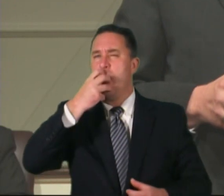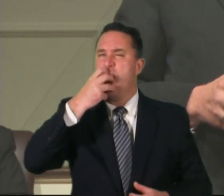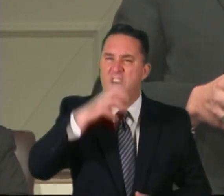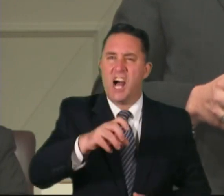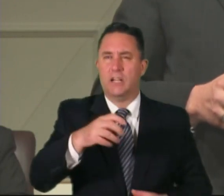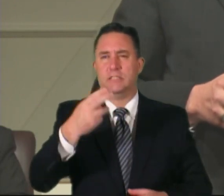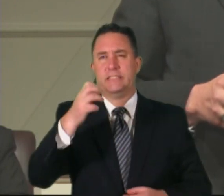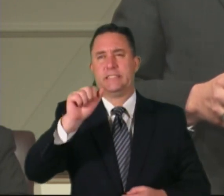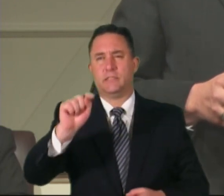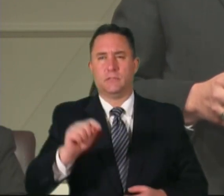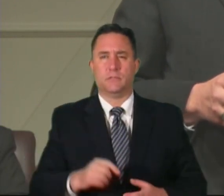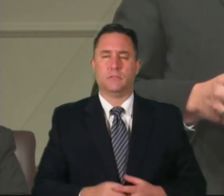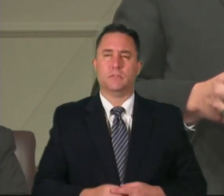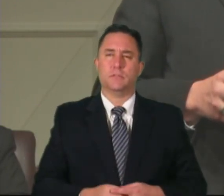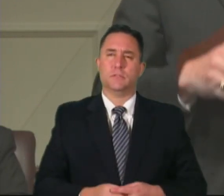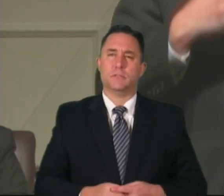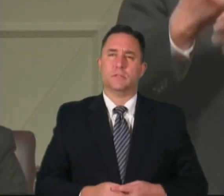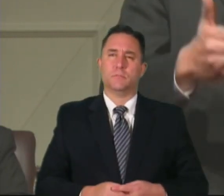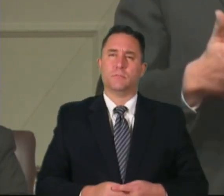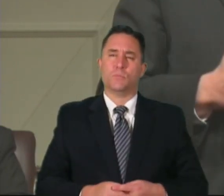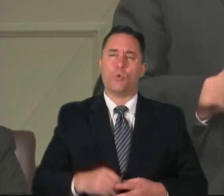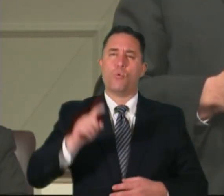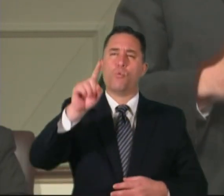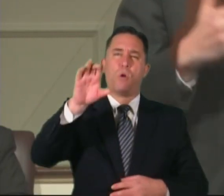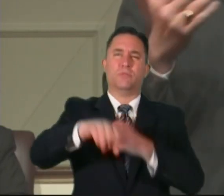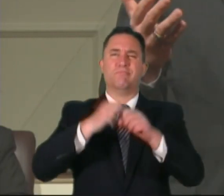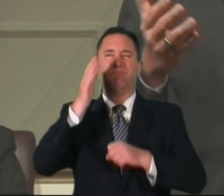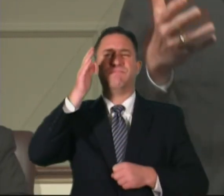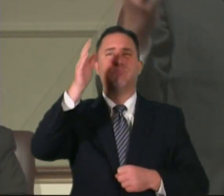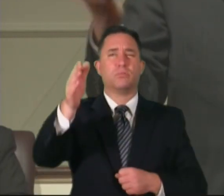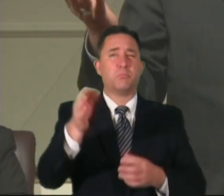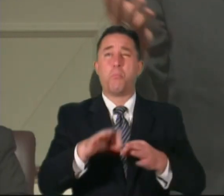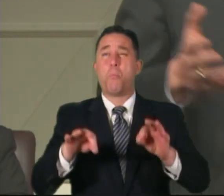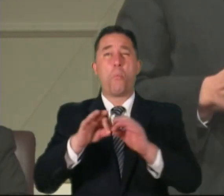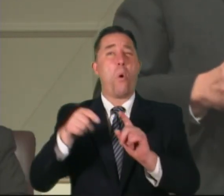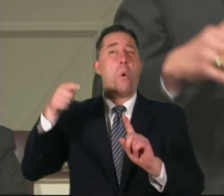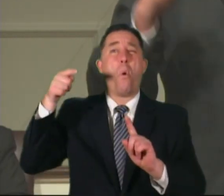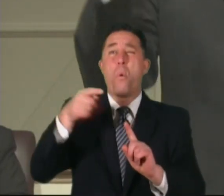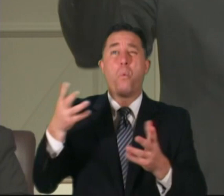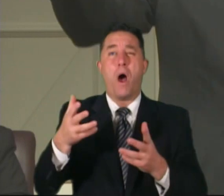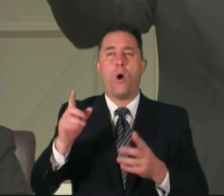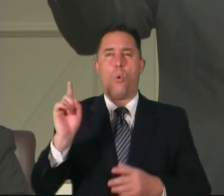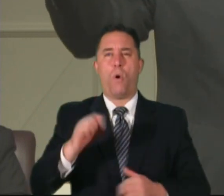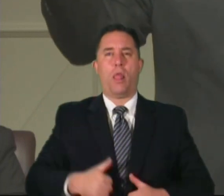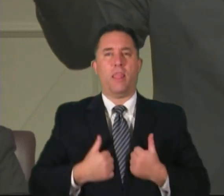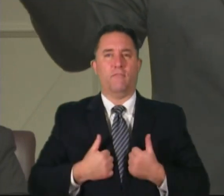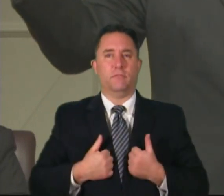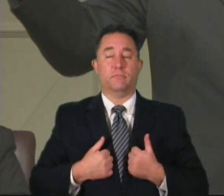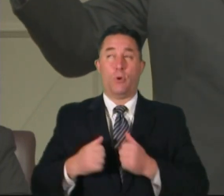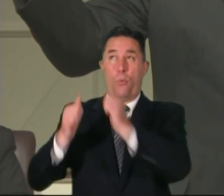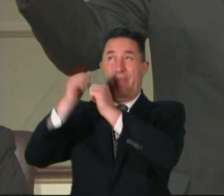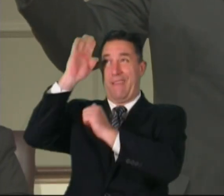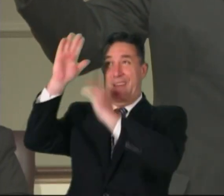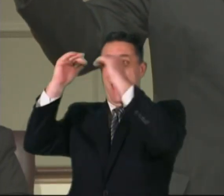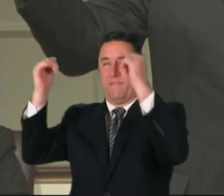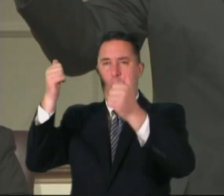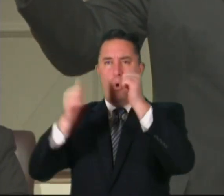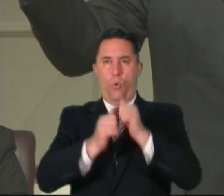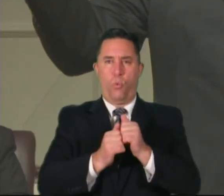heat. And in 100 years from tonight, all that's gonna matter is where you live, with God in heaven or without Him in